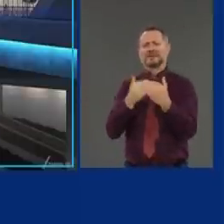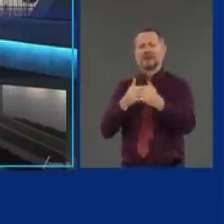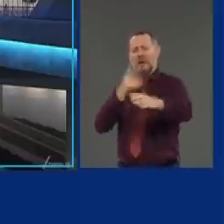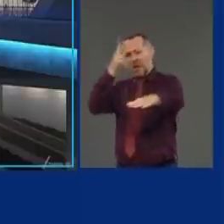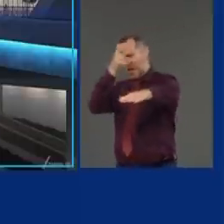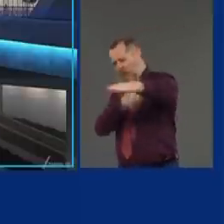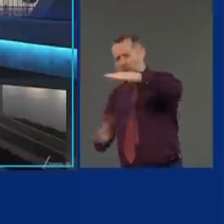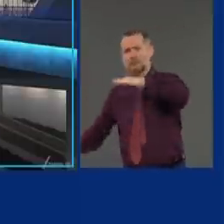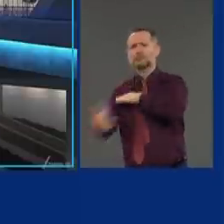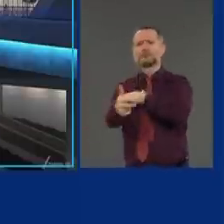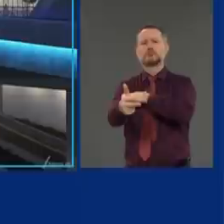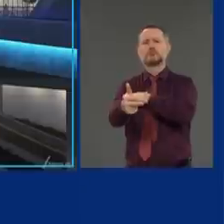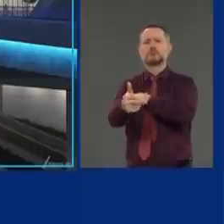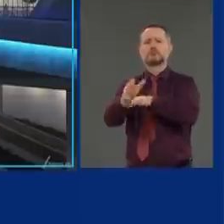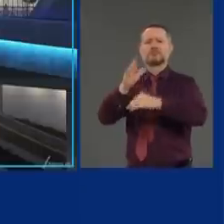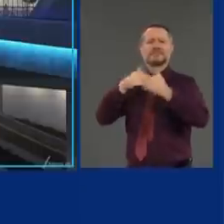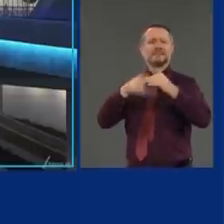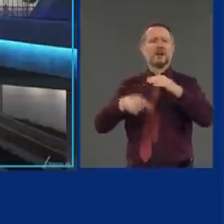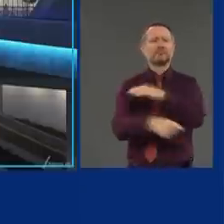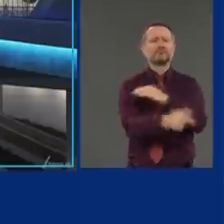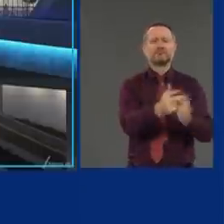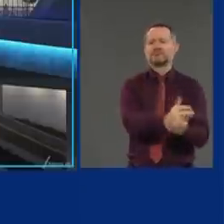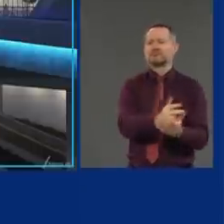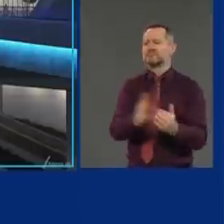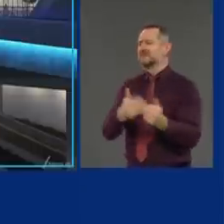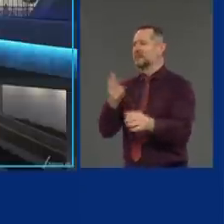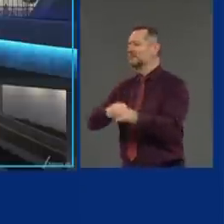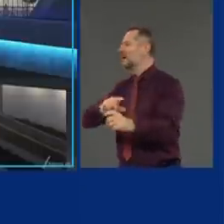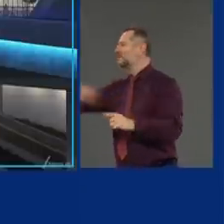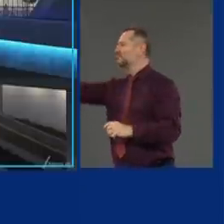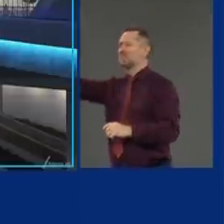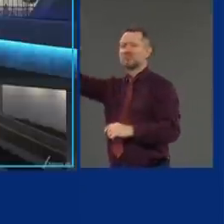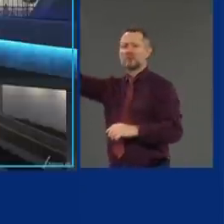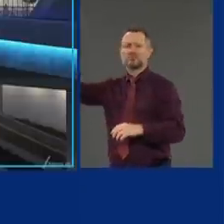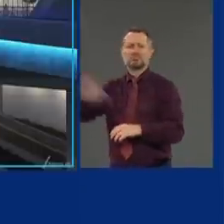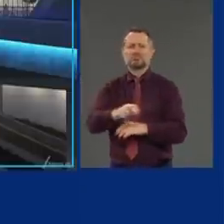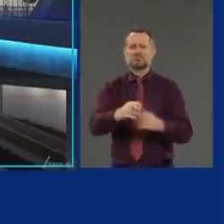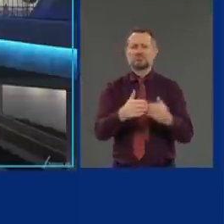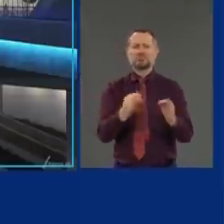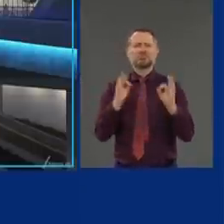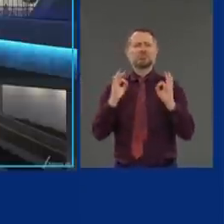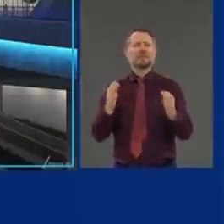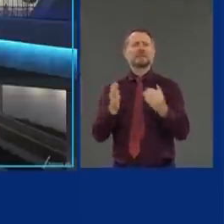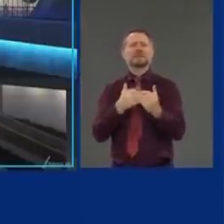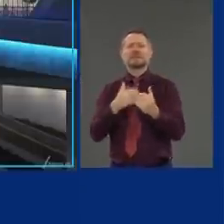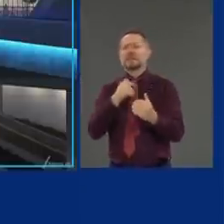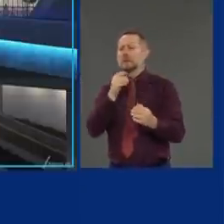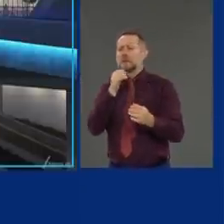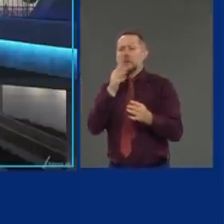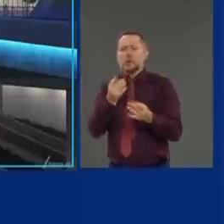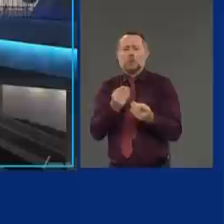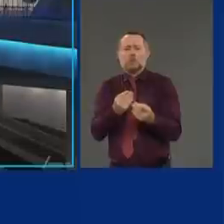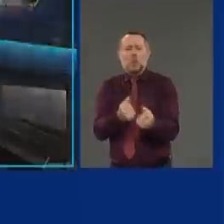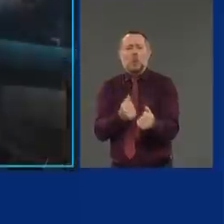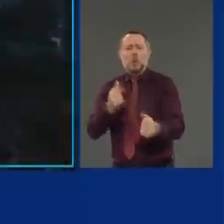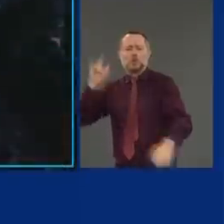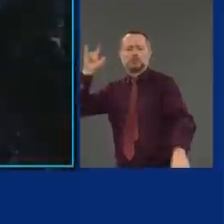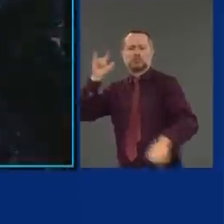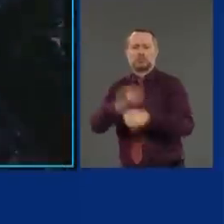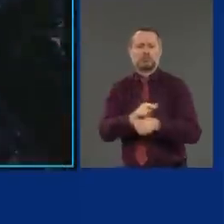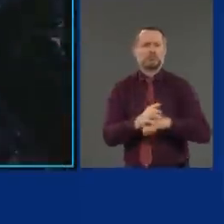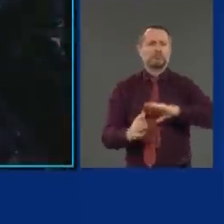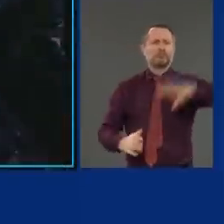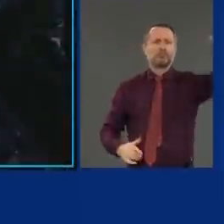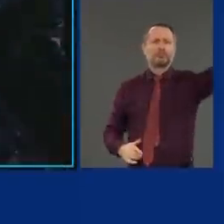improved curbside experience with separate levels for arrivals, departures, and buses. Here on